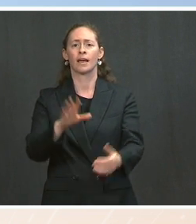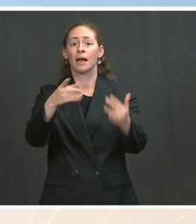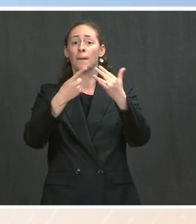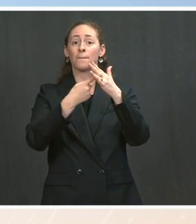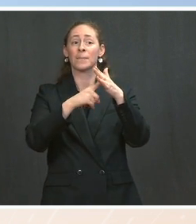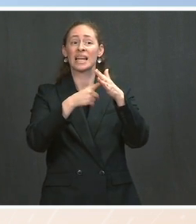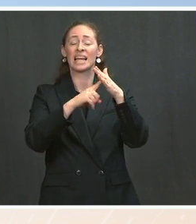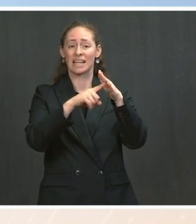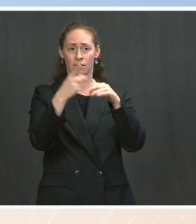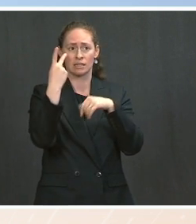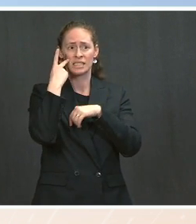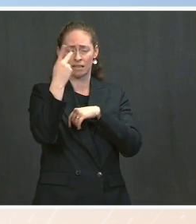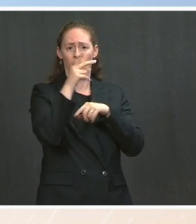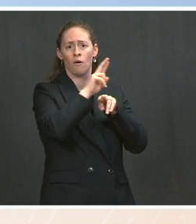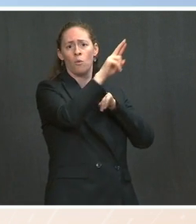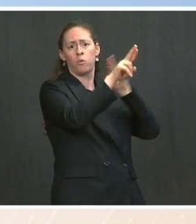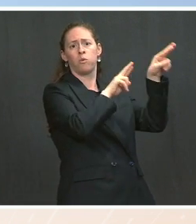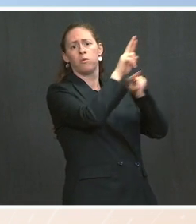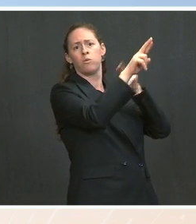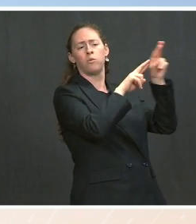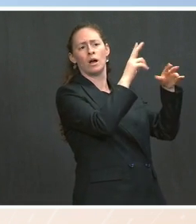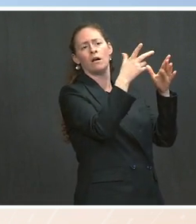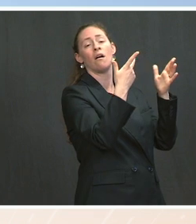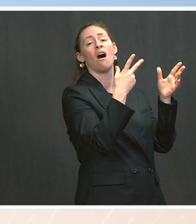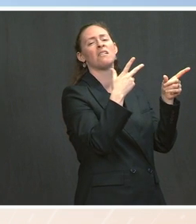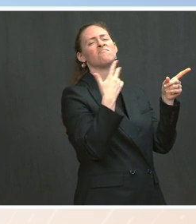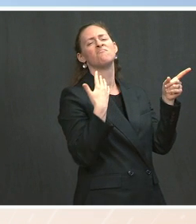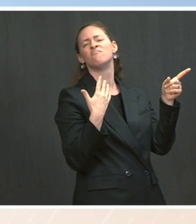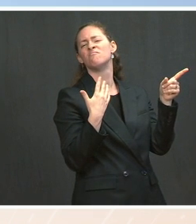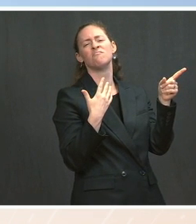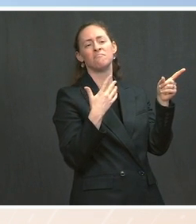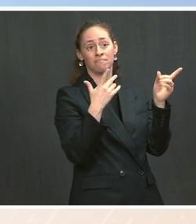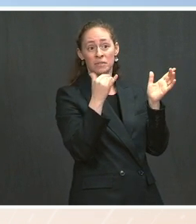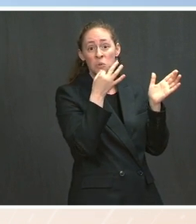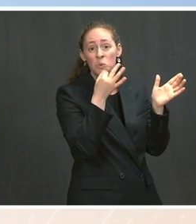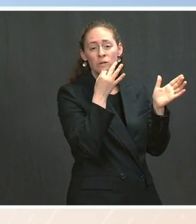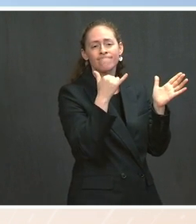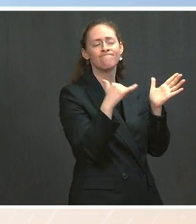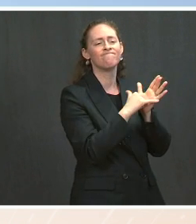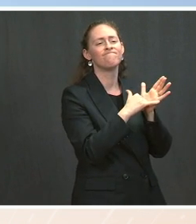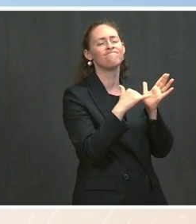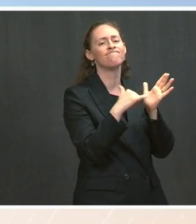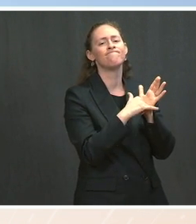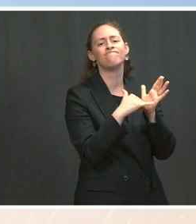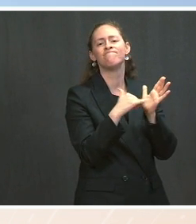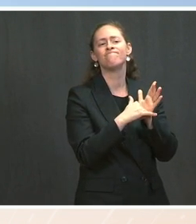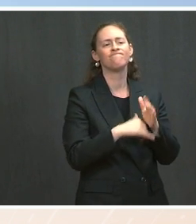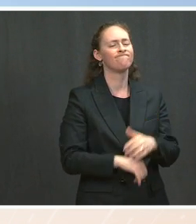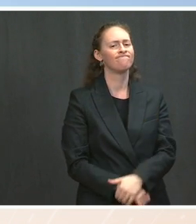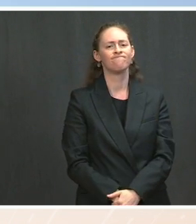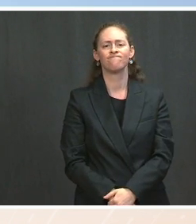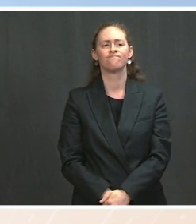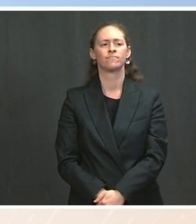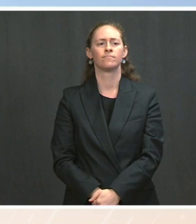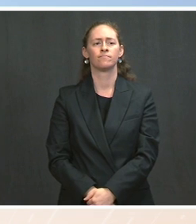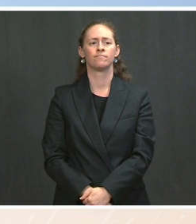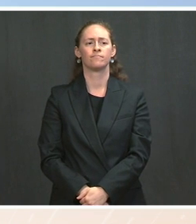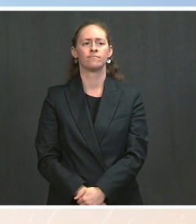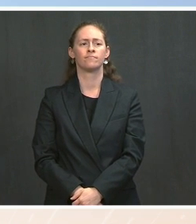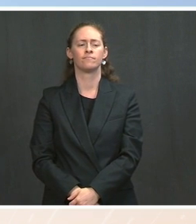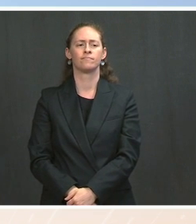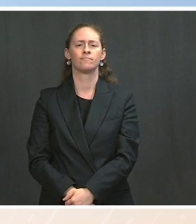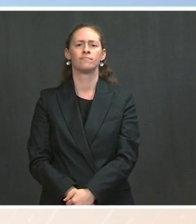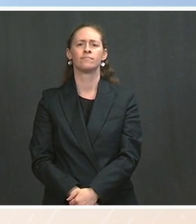footing and preparing for, by many reports, a ground invasion. So I would say what's important to look at and reflect on here is